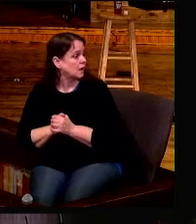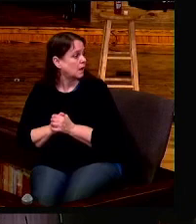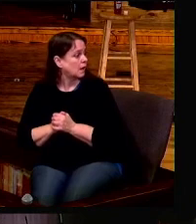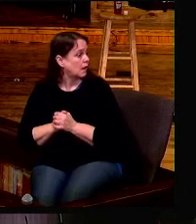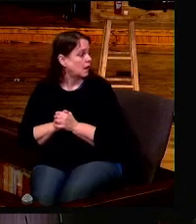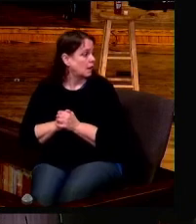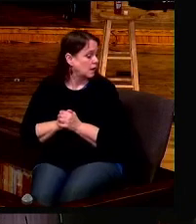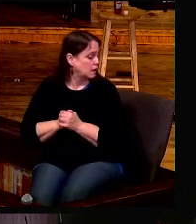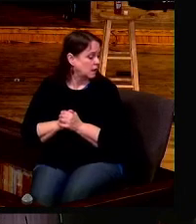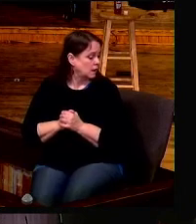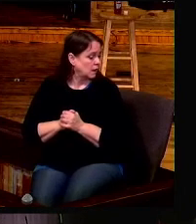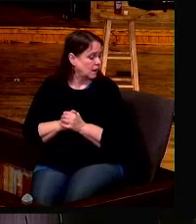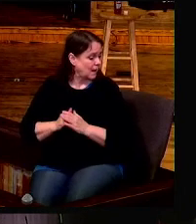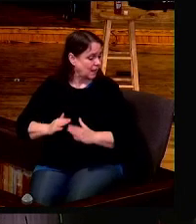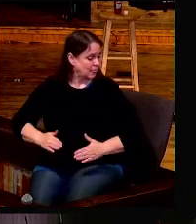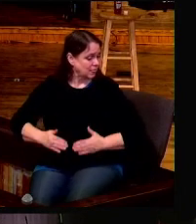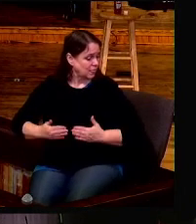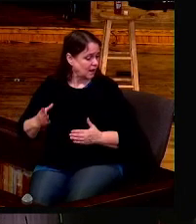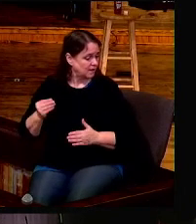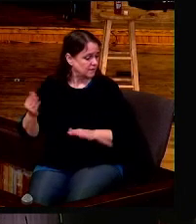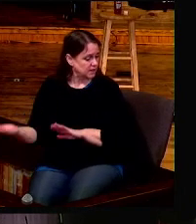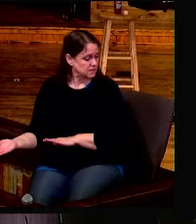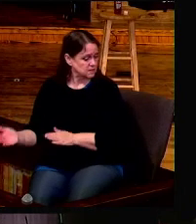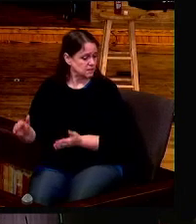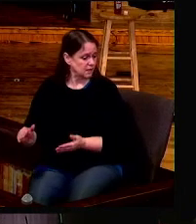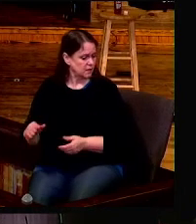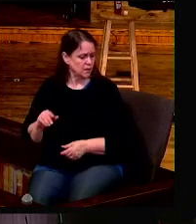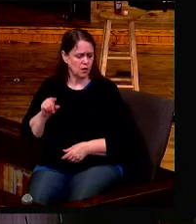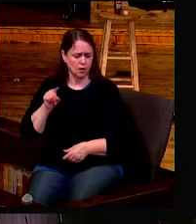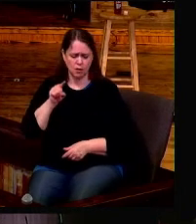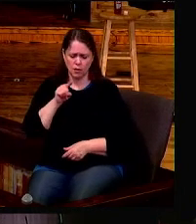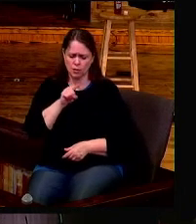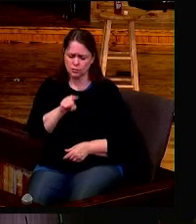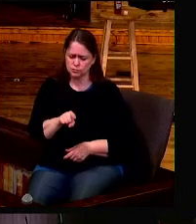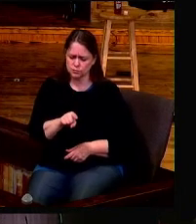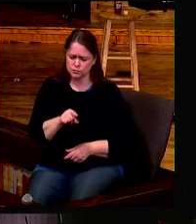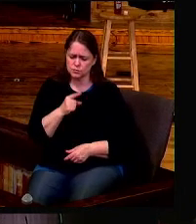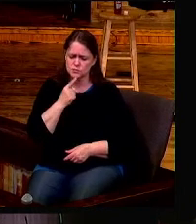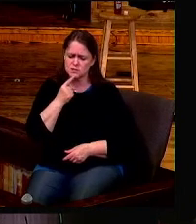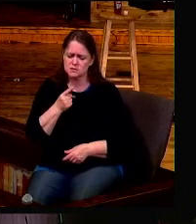is in the power of the tongue. Are you speaking life into your